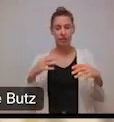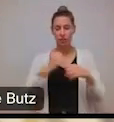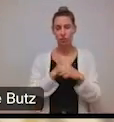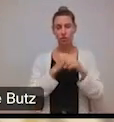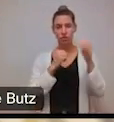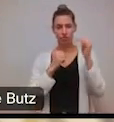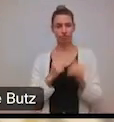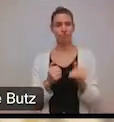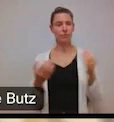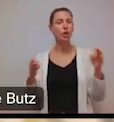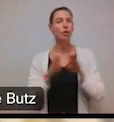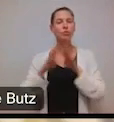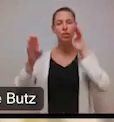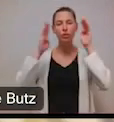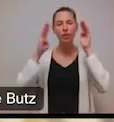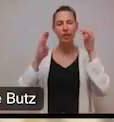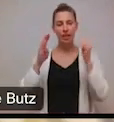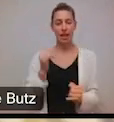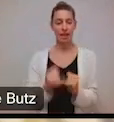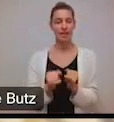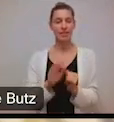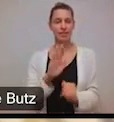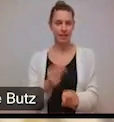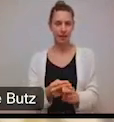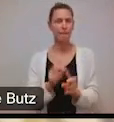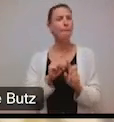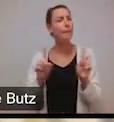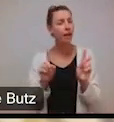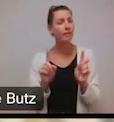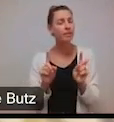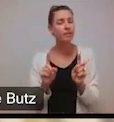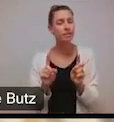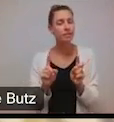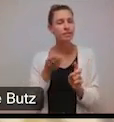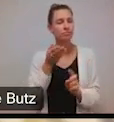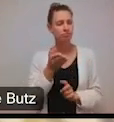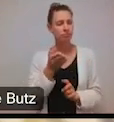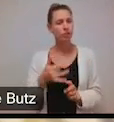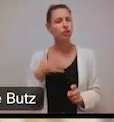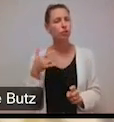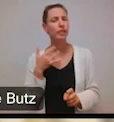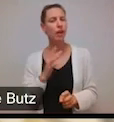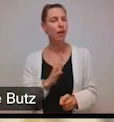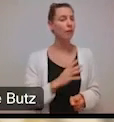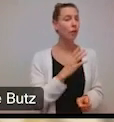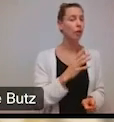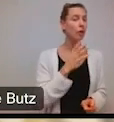bottom. But my question is, does this email have a formal or informal